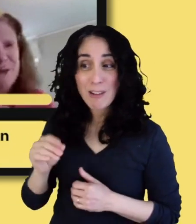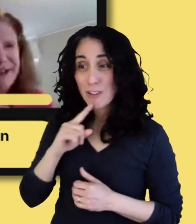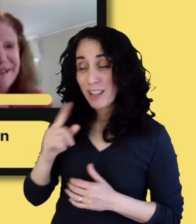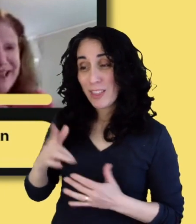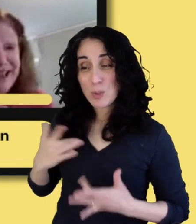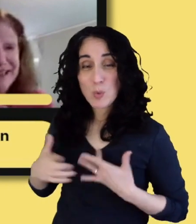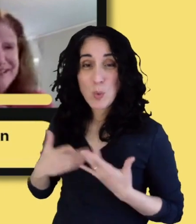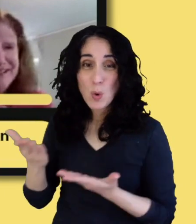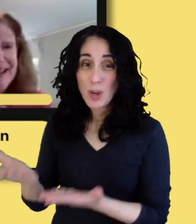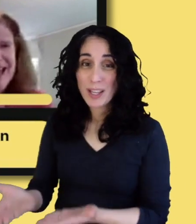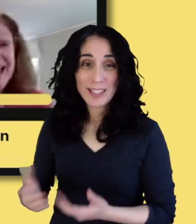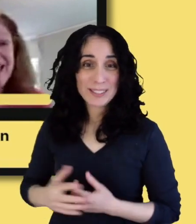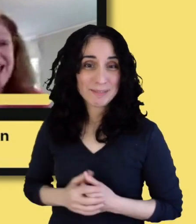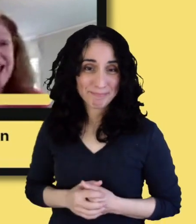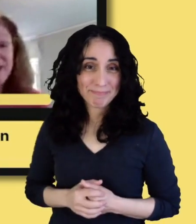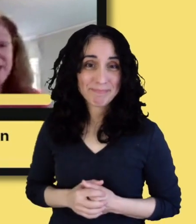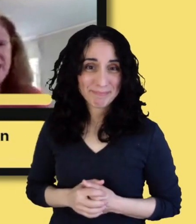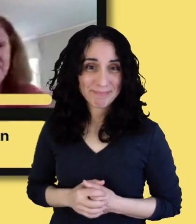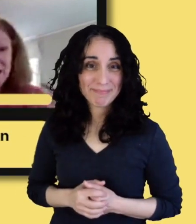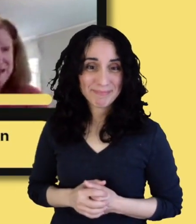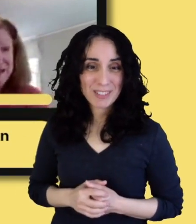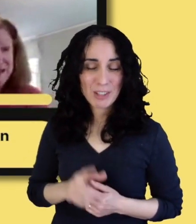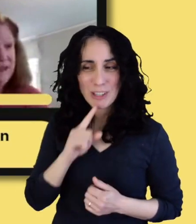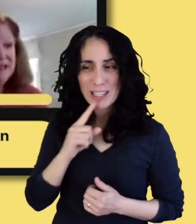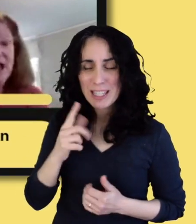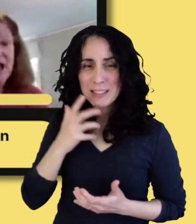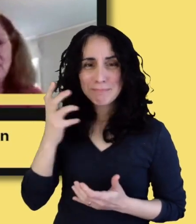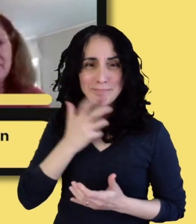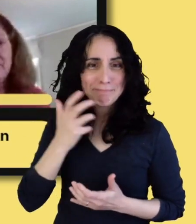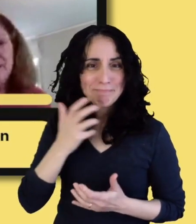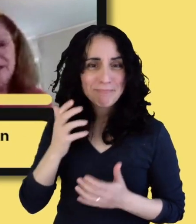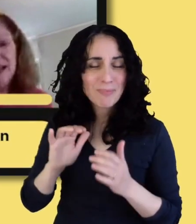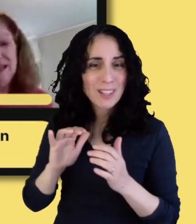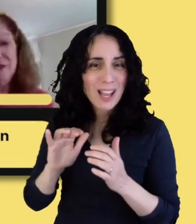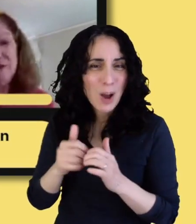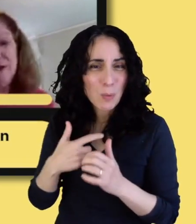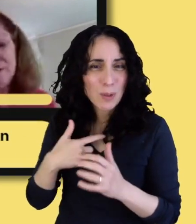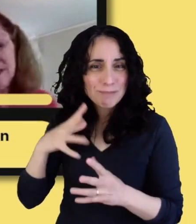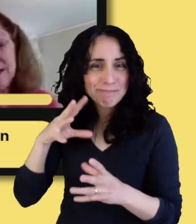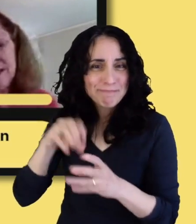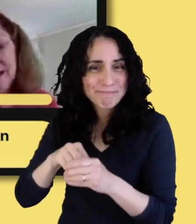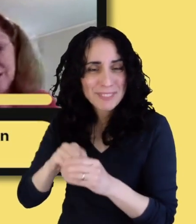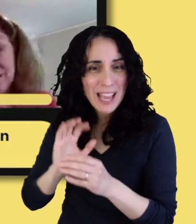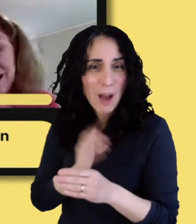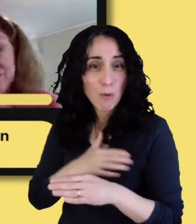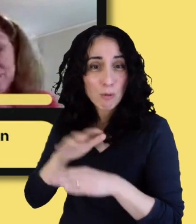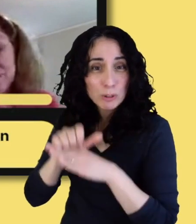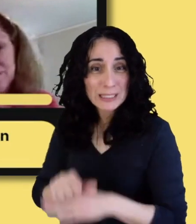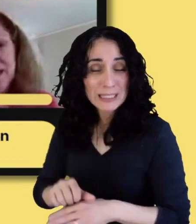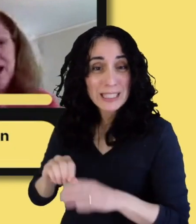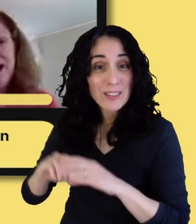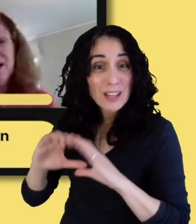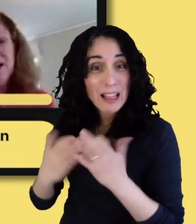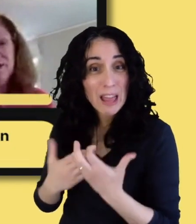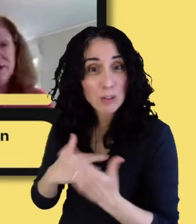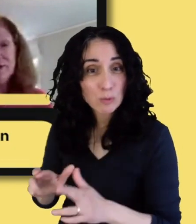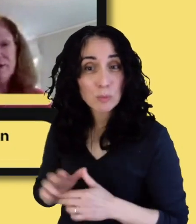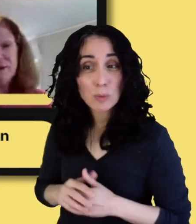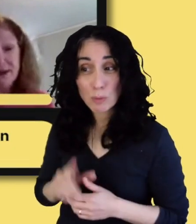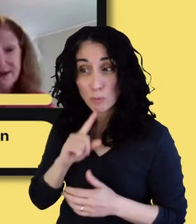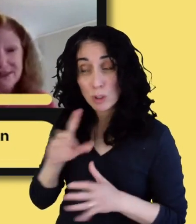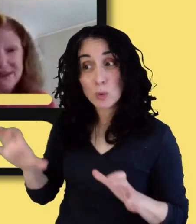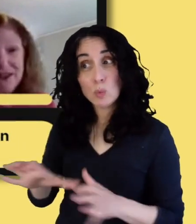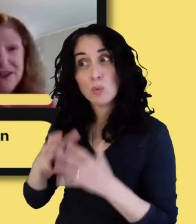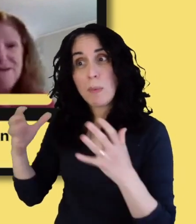and the joy and how it's amazing how quickly we get into our routine in our classroom. And we are